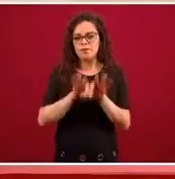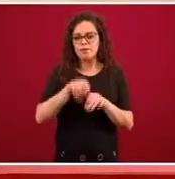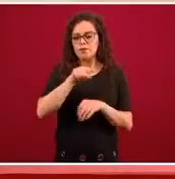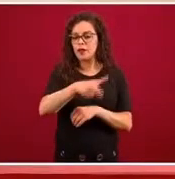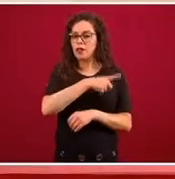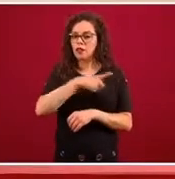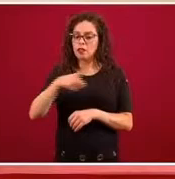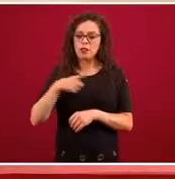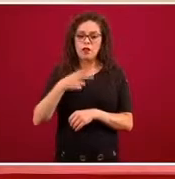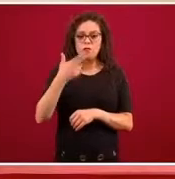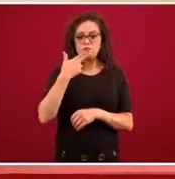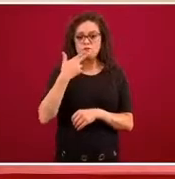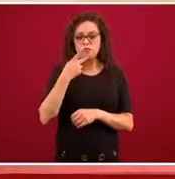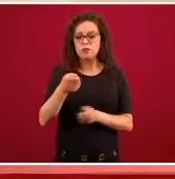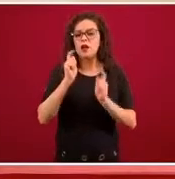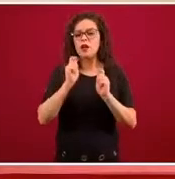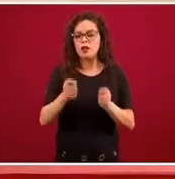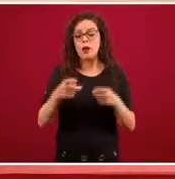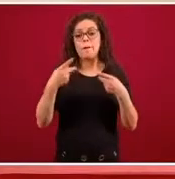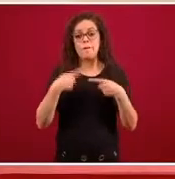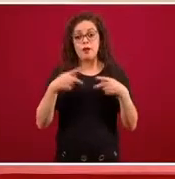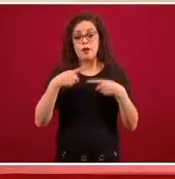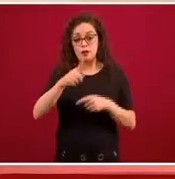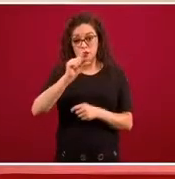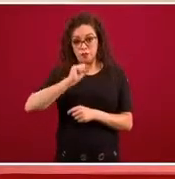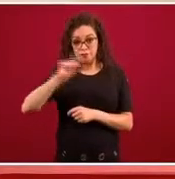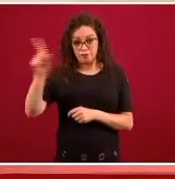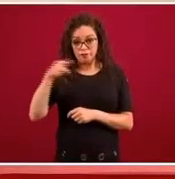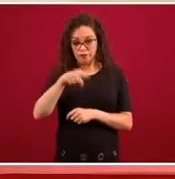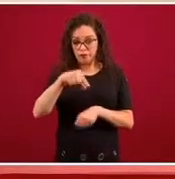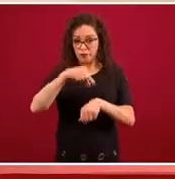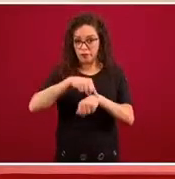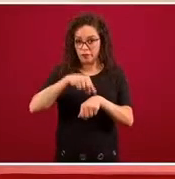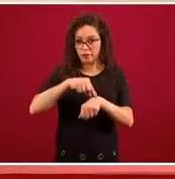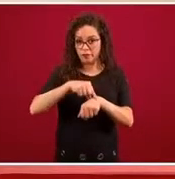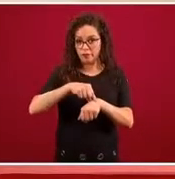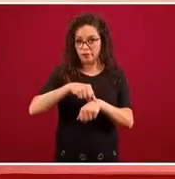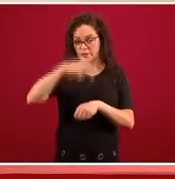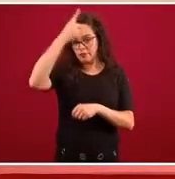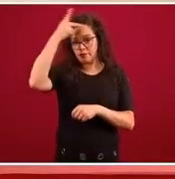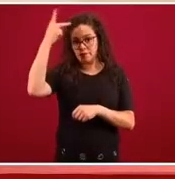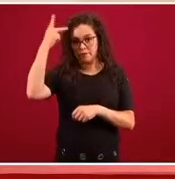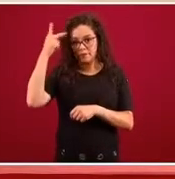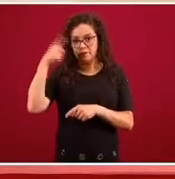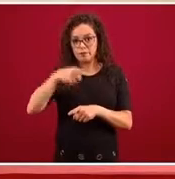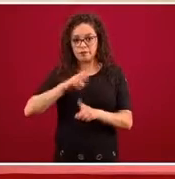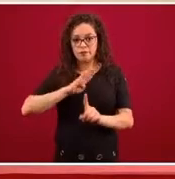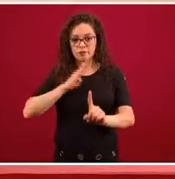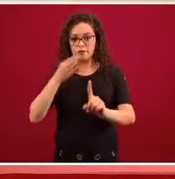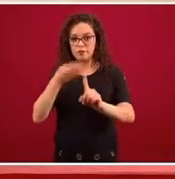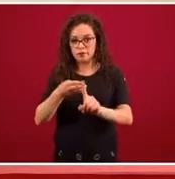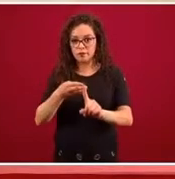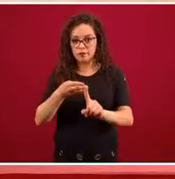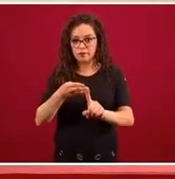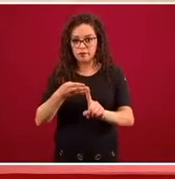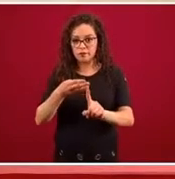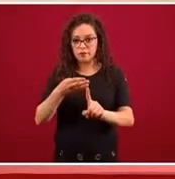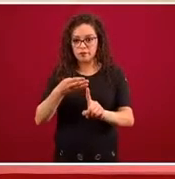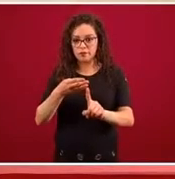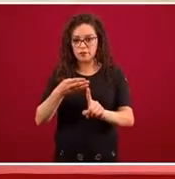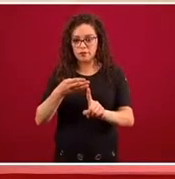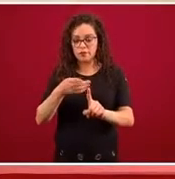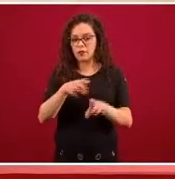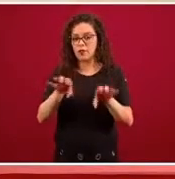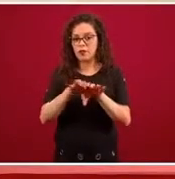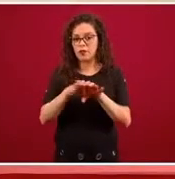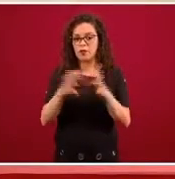So these are the ones that must be used no matter what by those health professionals who are engaging